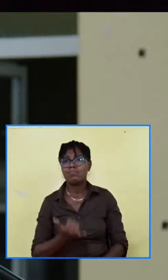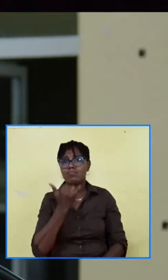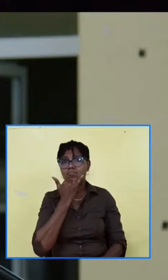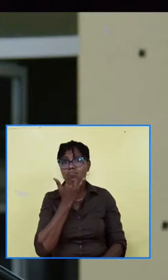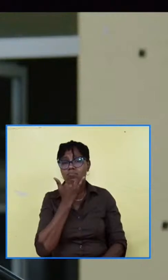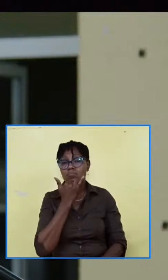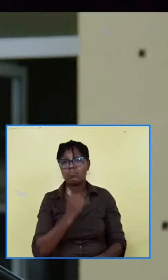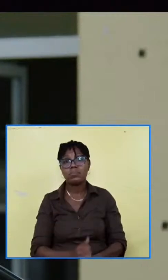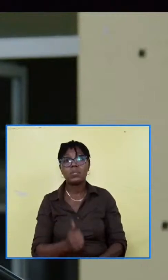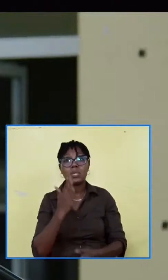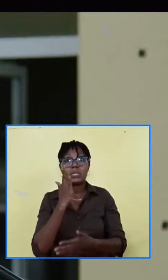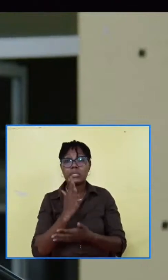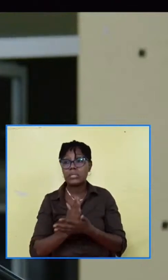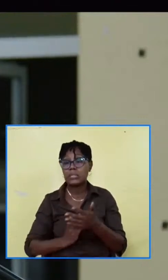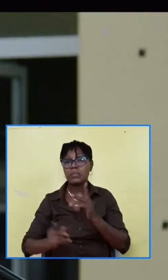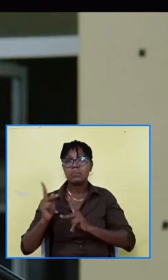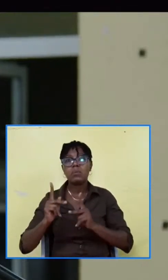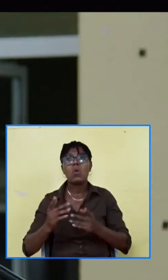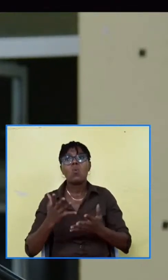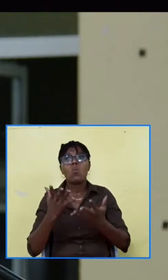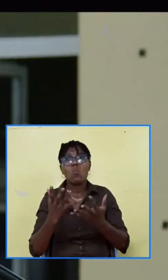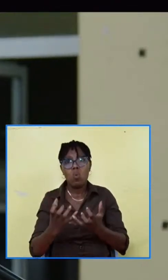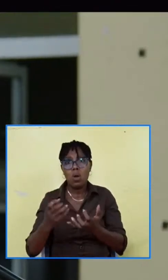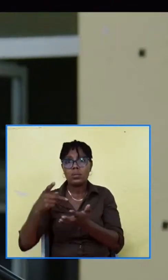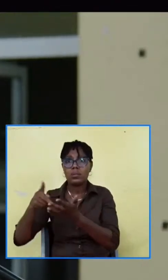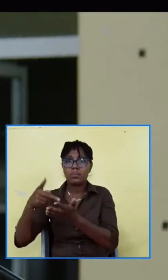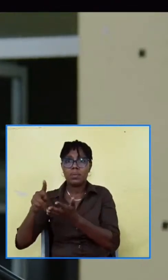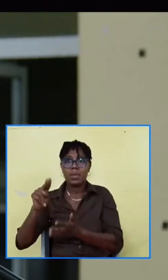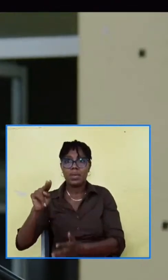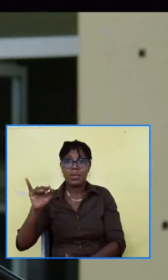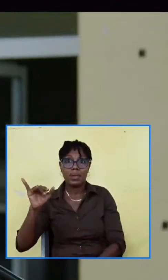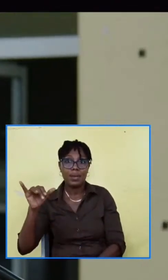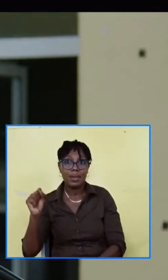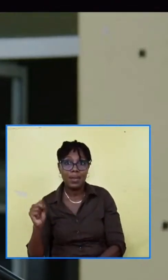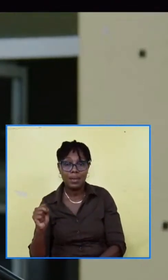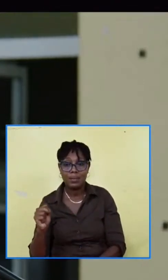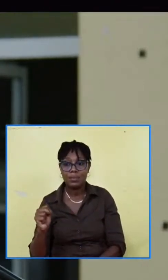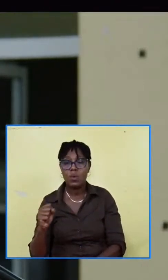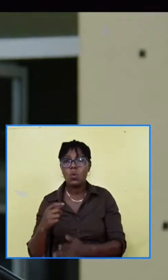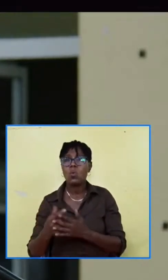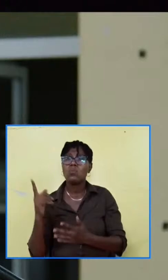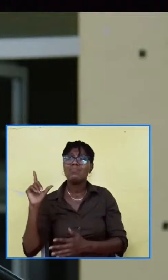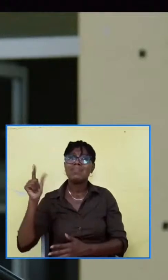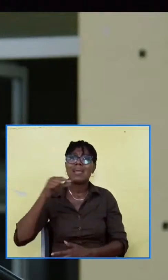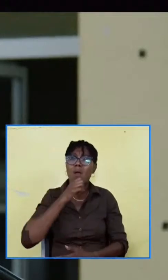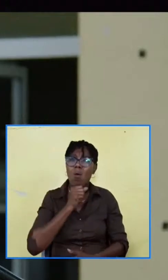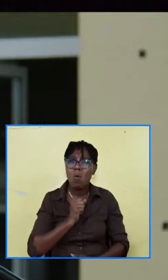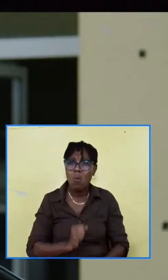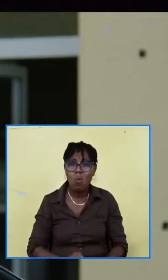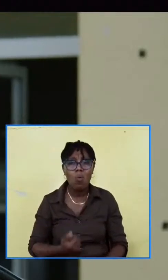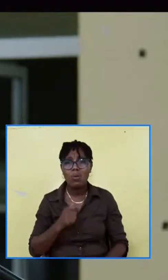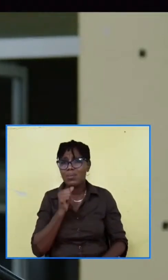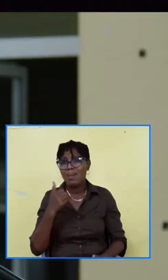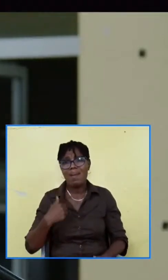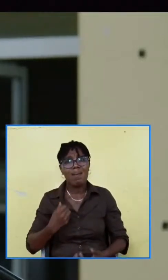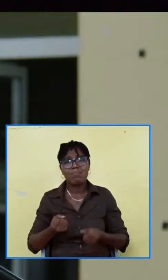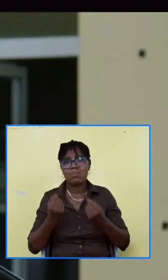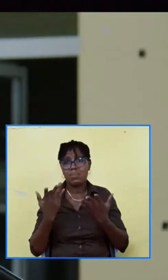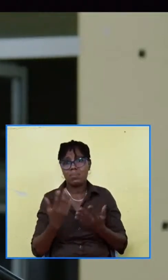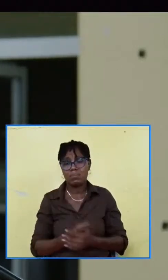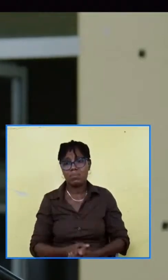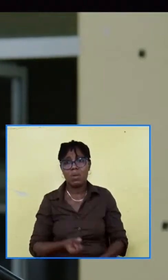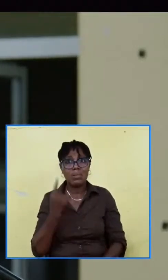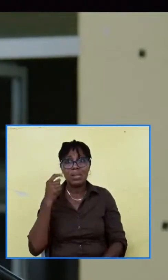claim, would like to pay their NIS, who later on in life will not have much of a future. And I saw it when the pandemic